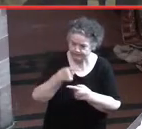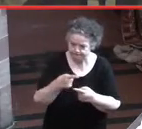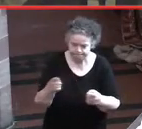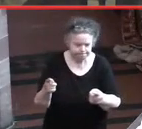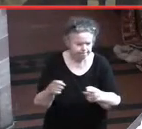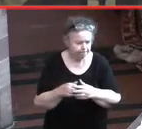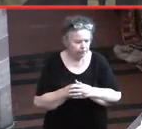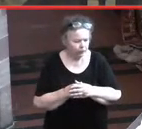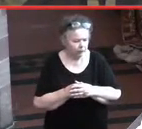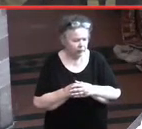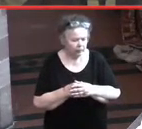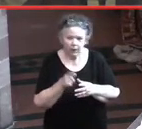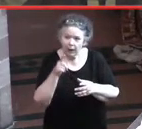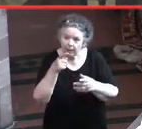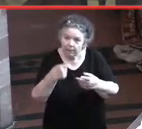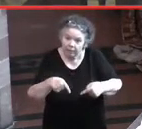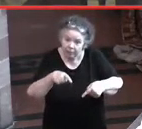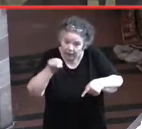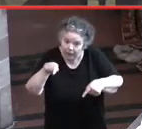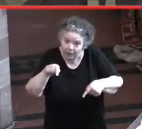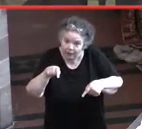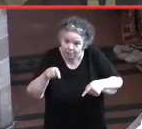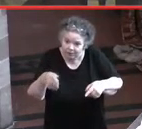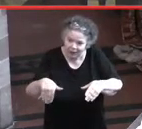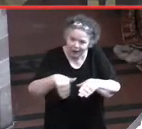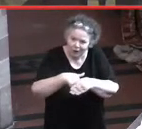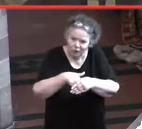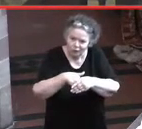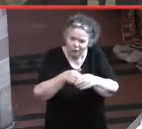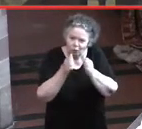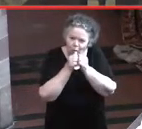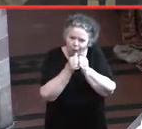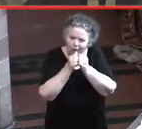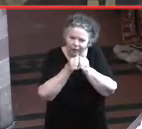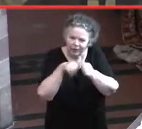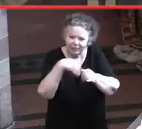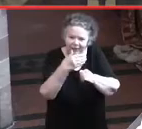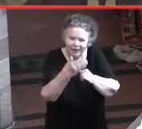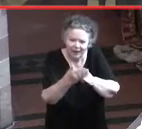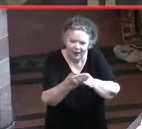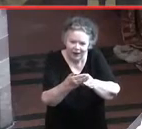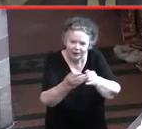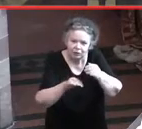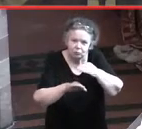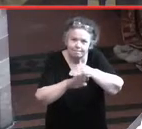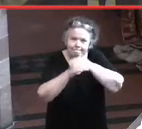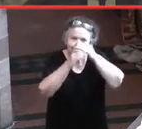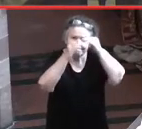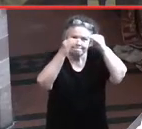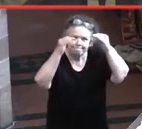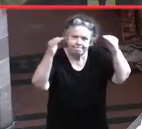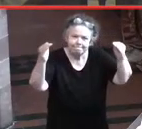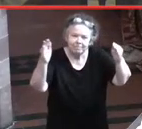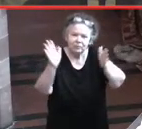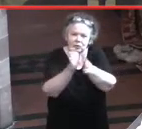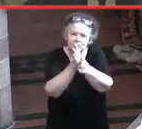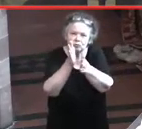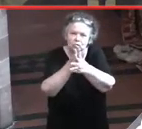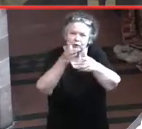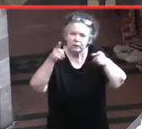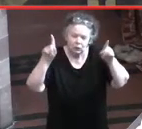And may they be counted worthy at the last to enter into the joy of their Lord.